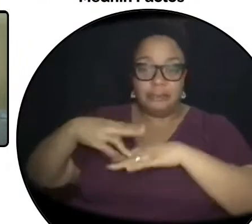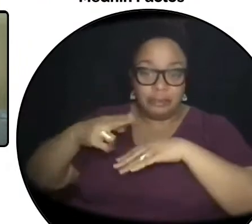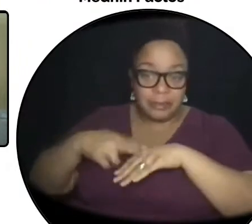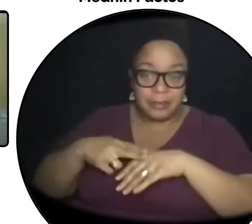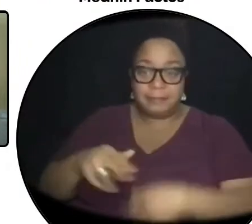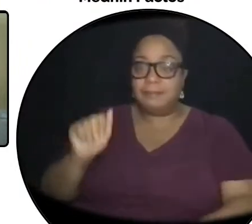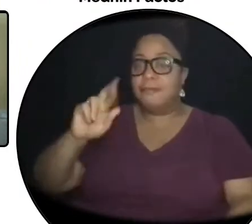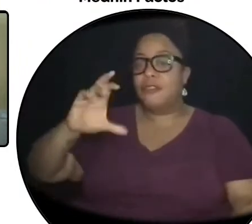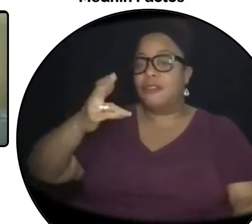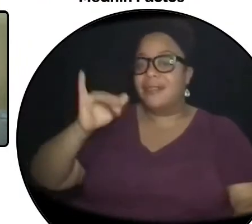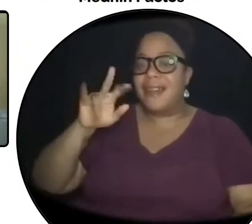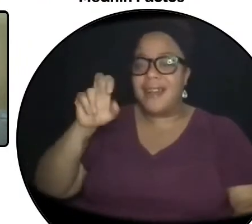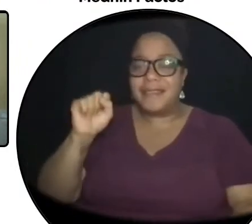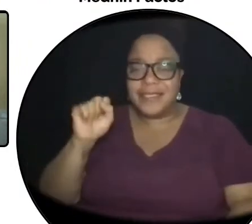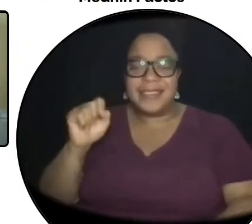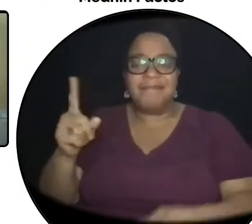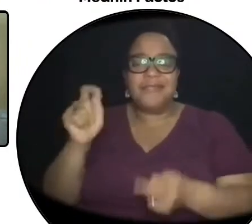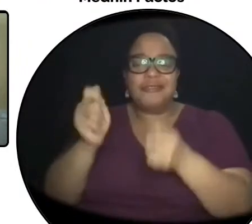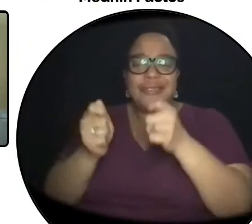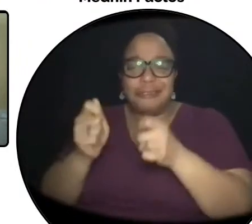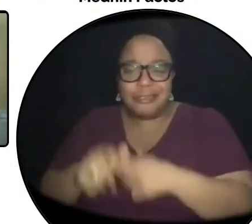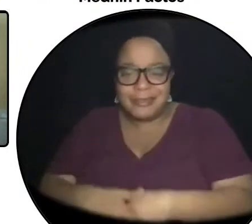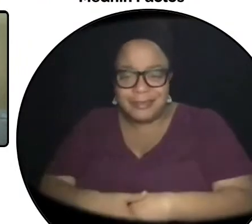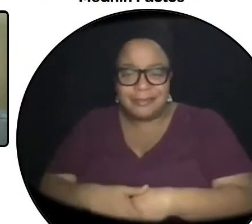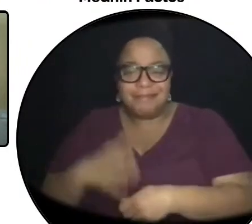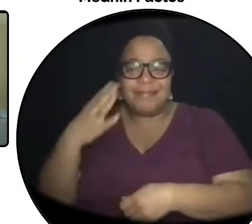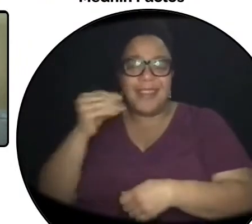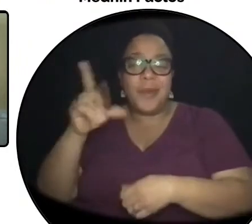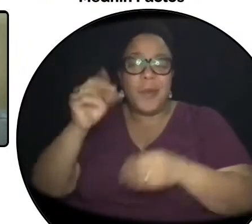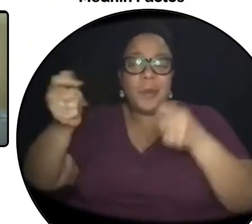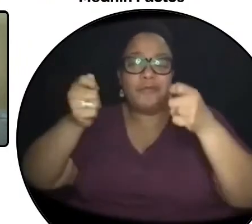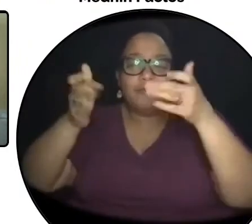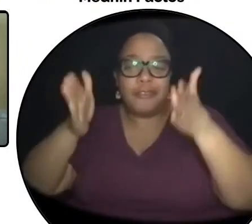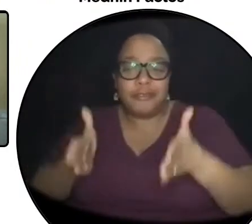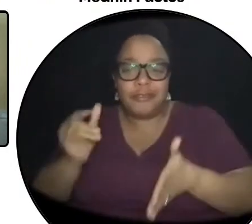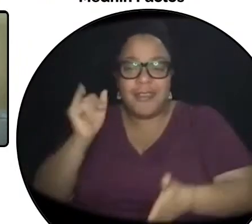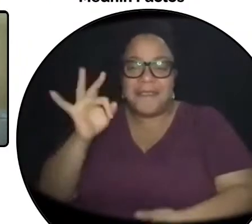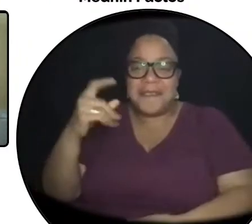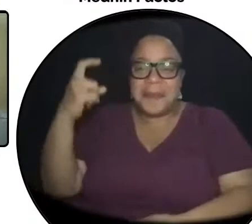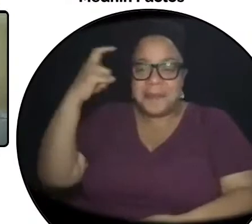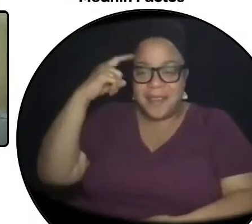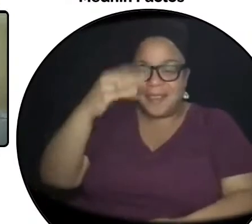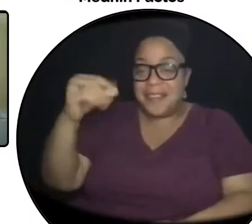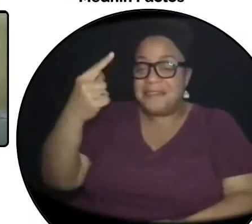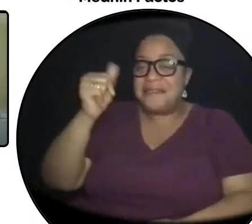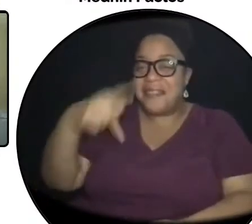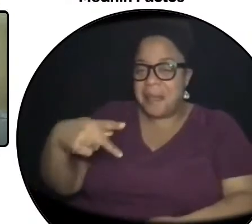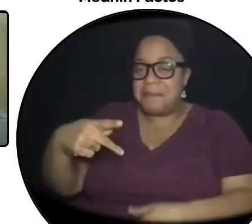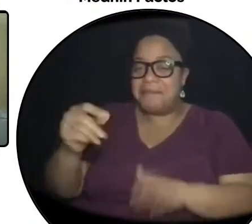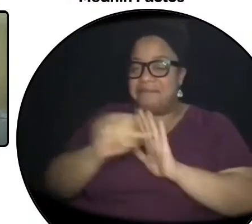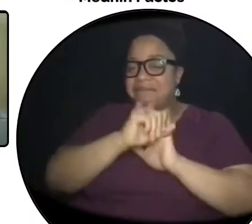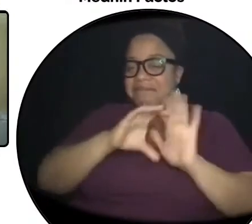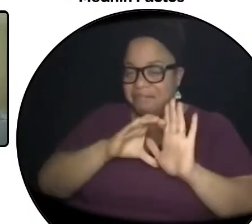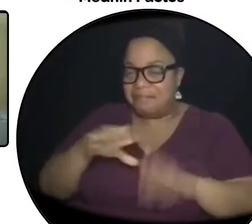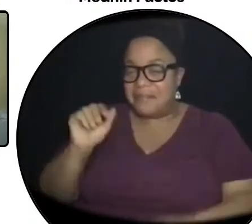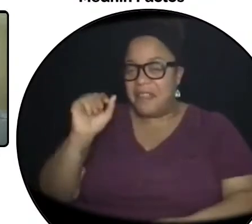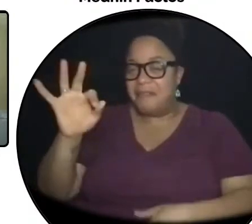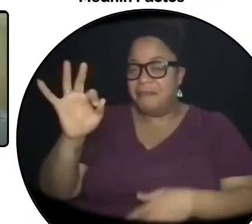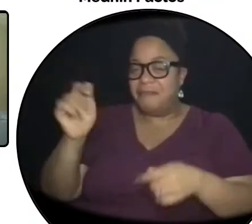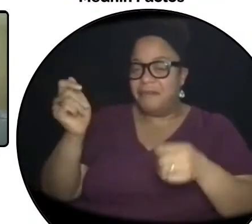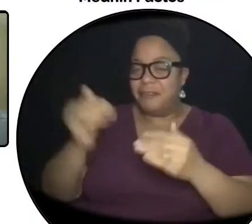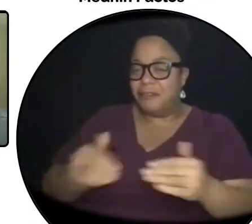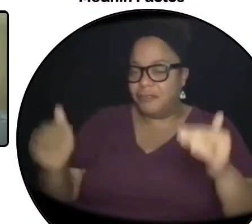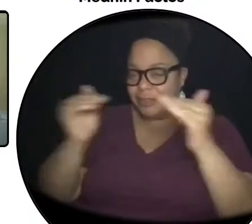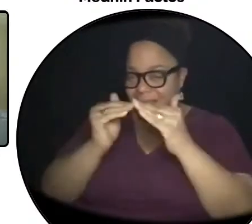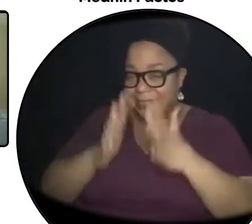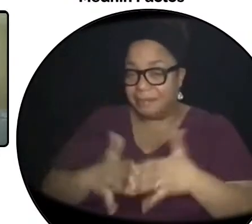law, with a particular focus on how law is shaped by ideas about culture and identity. She currently directs the campus-wide Center